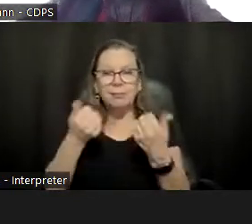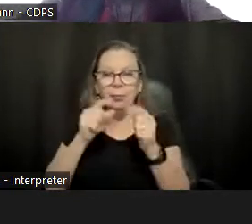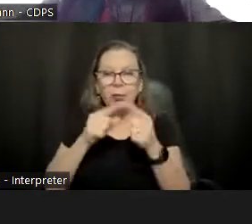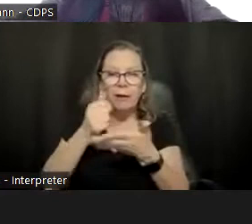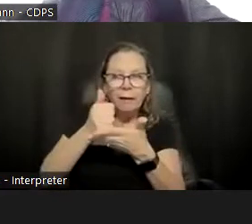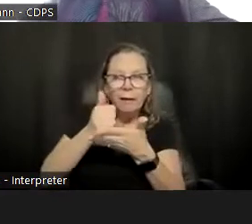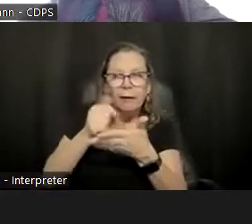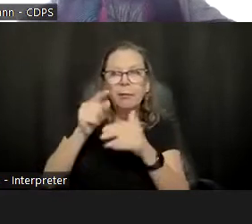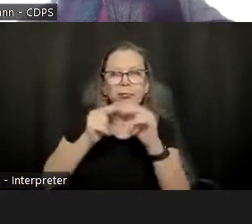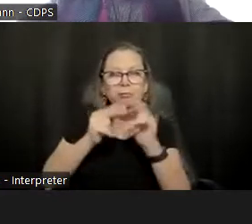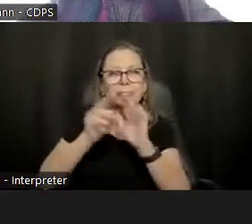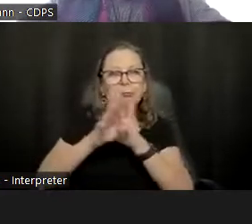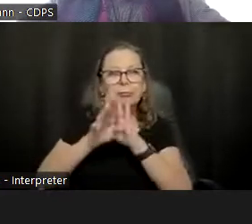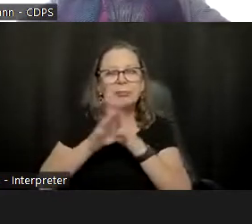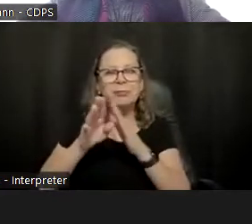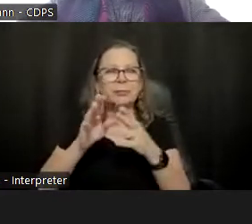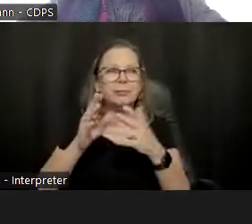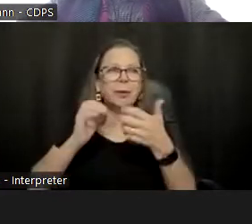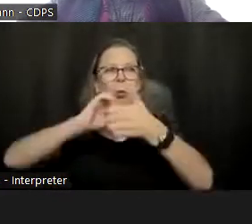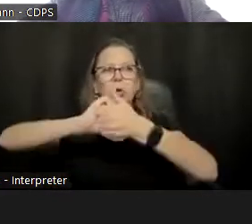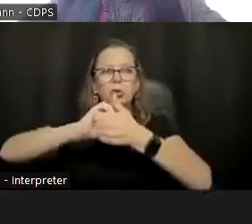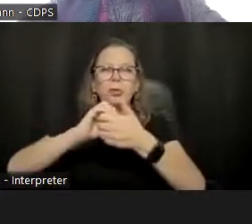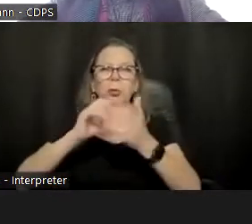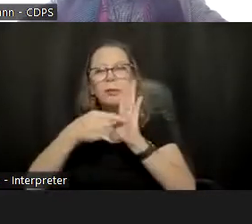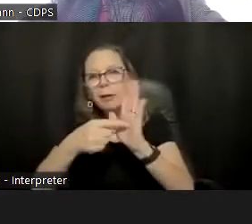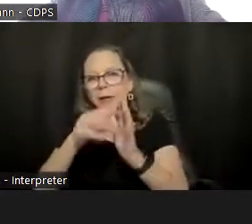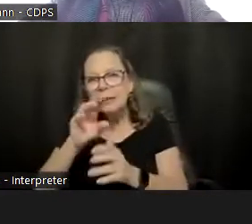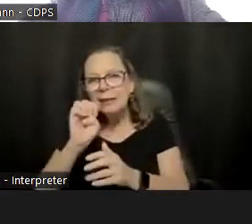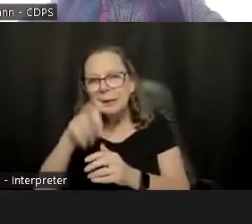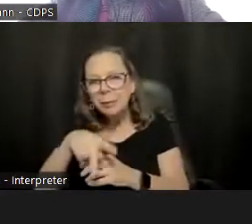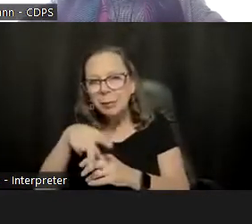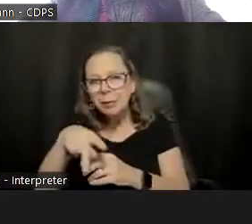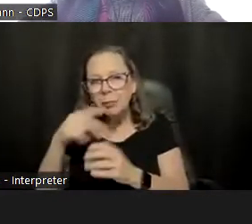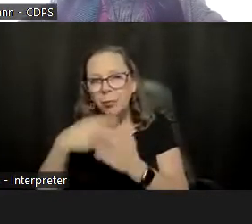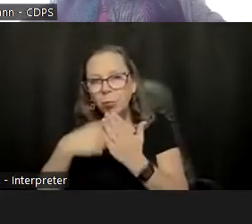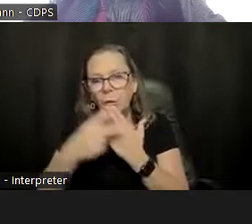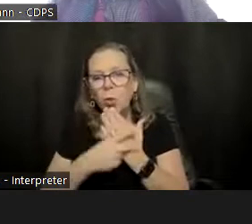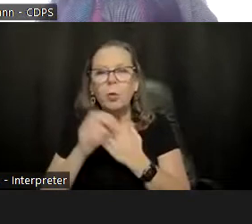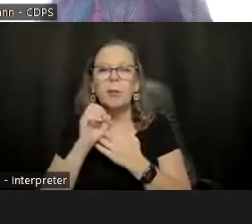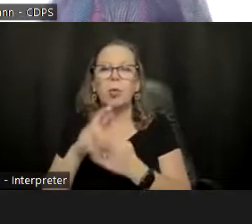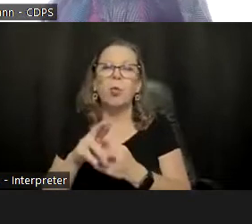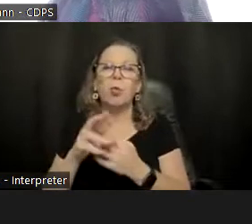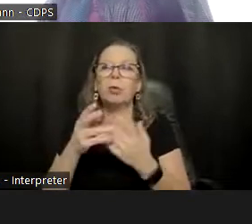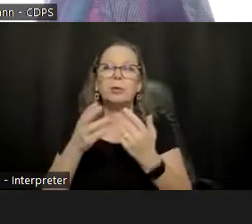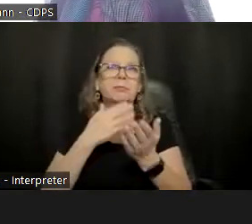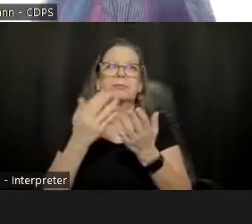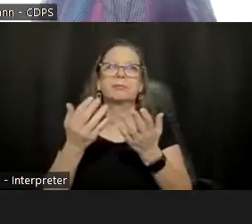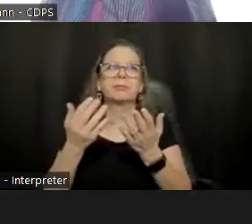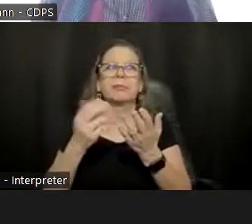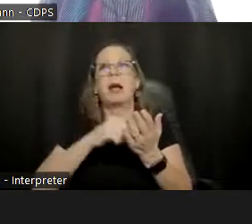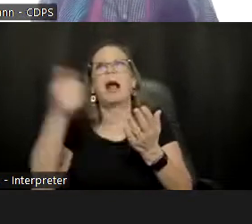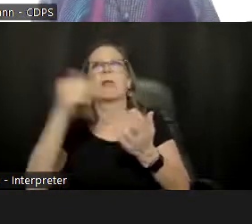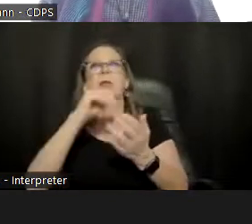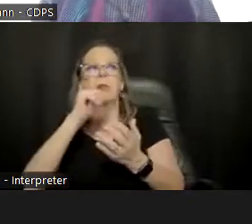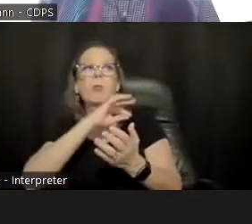the partnership with like the CEPP program, or even other nonprofits in